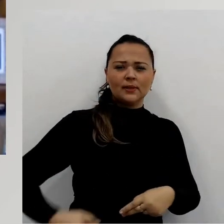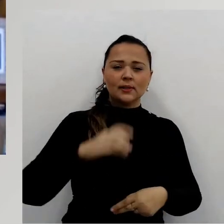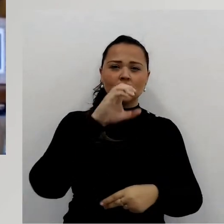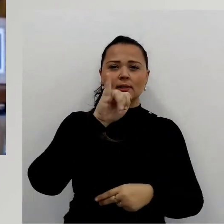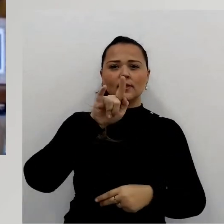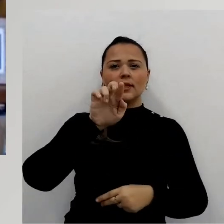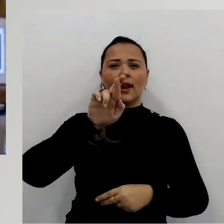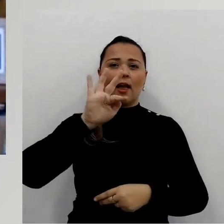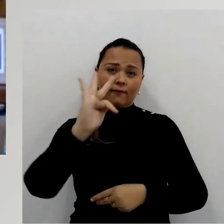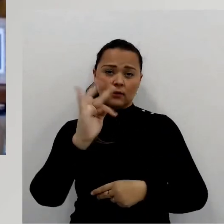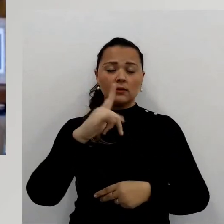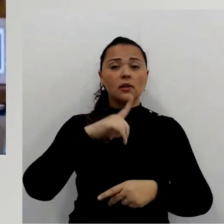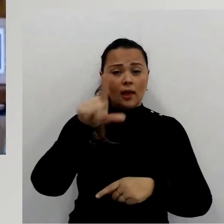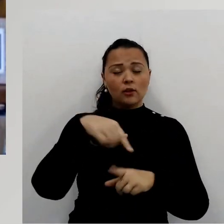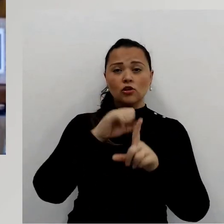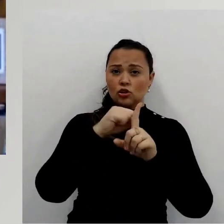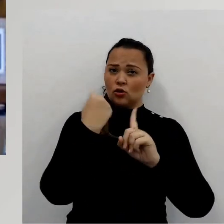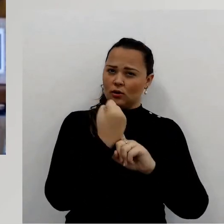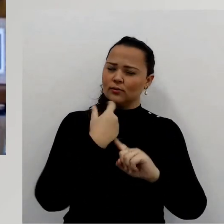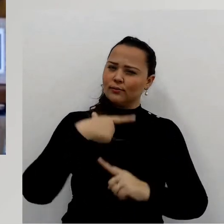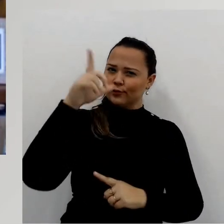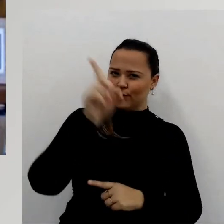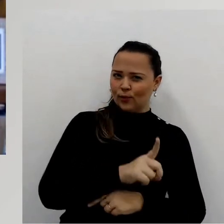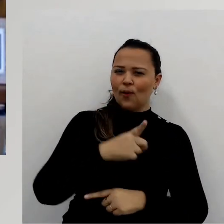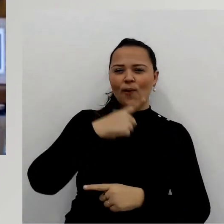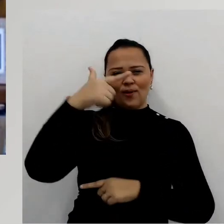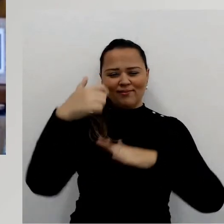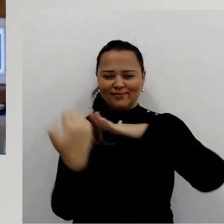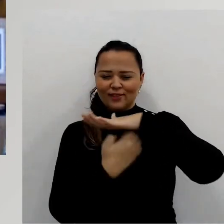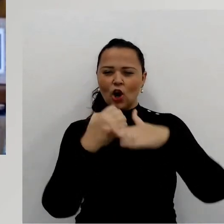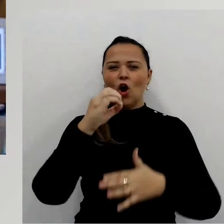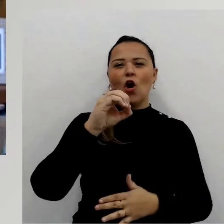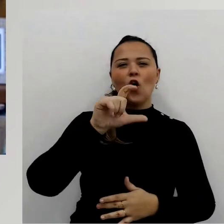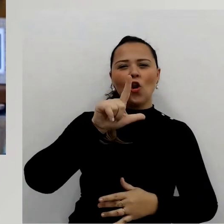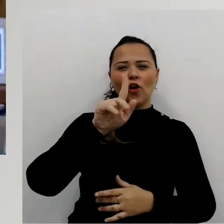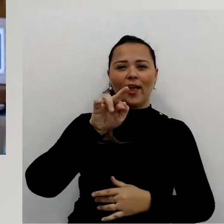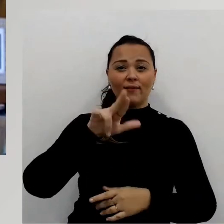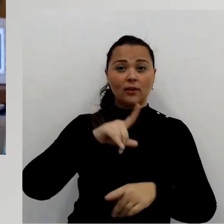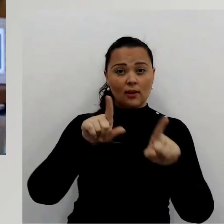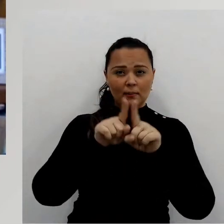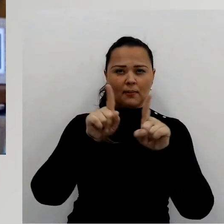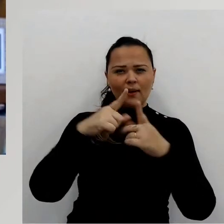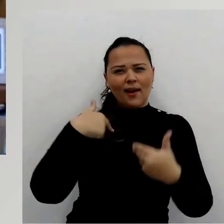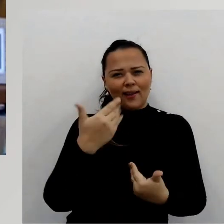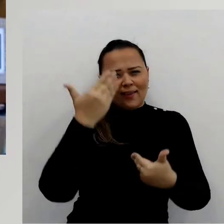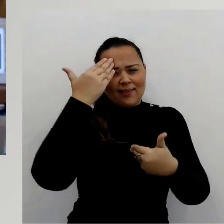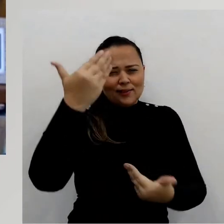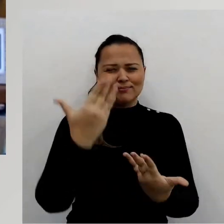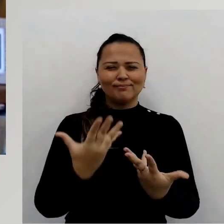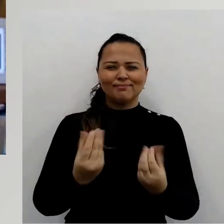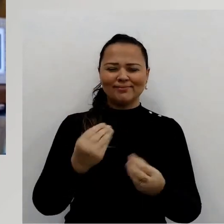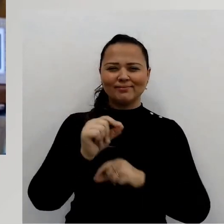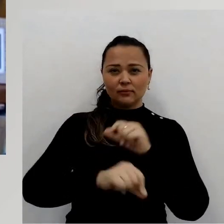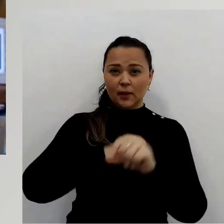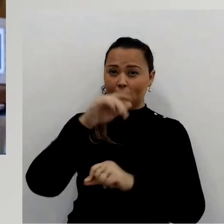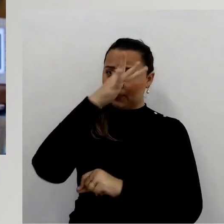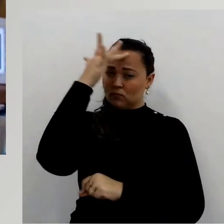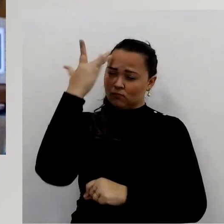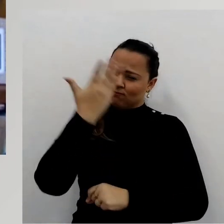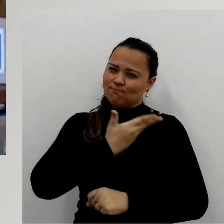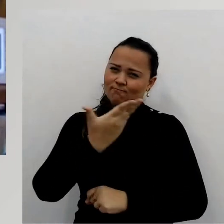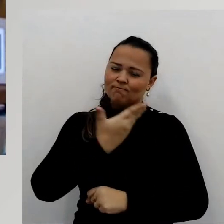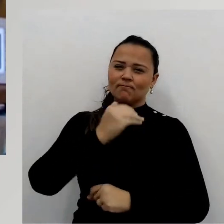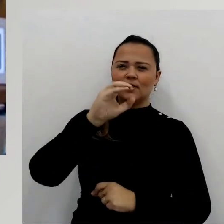and CEO of Graphic and Holograph. And lastly, I would like to thank our